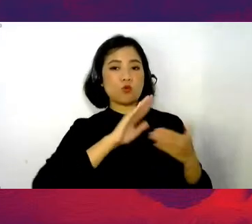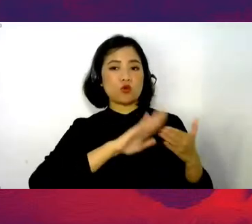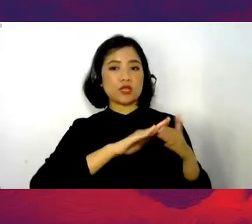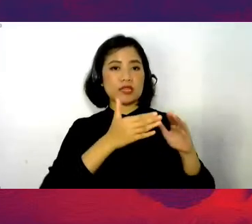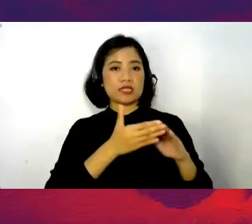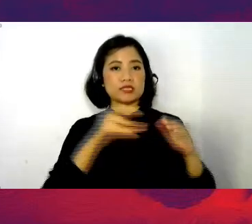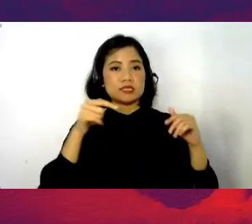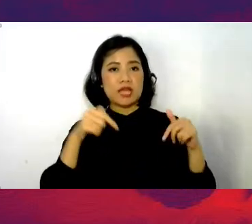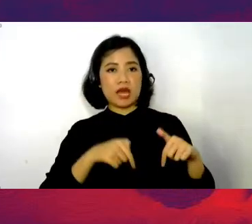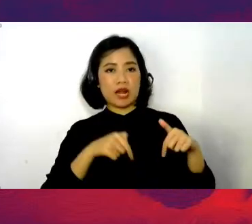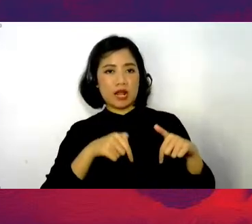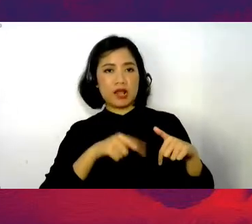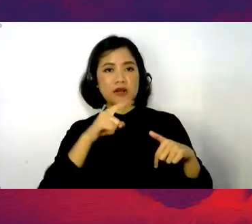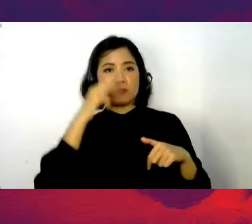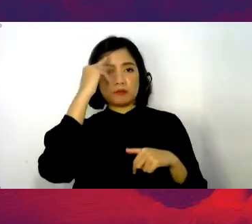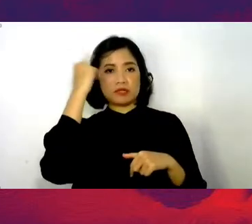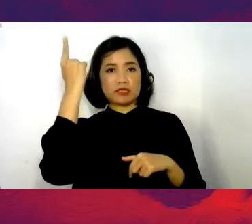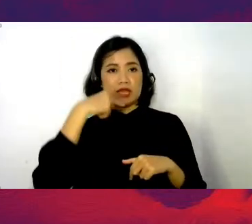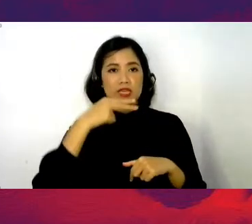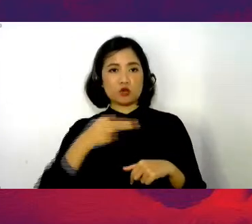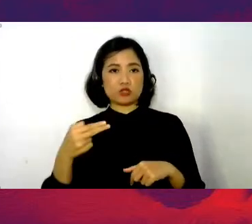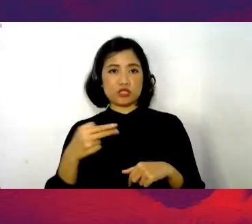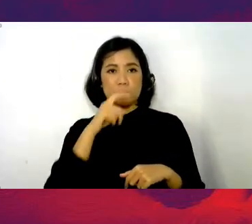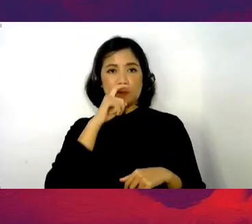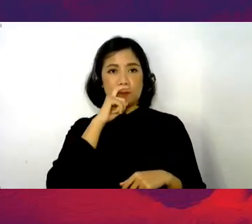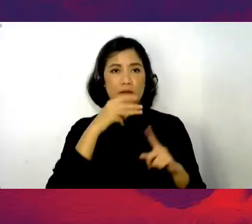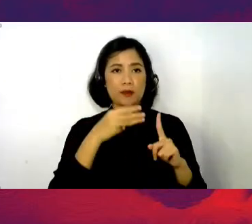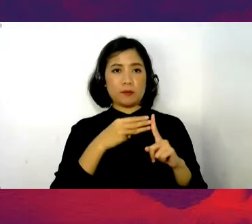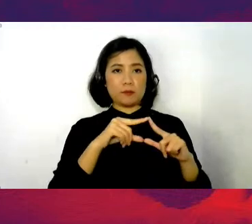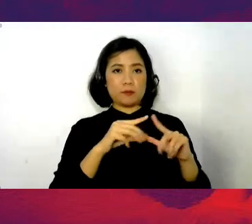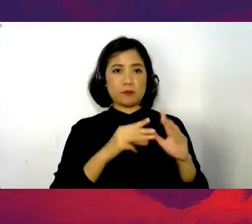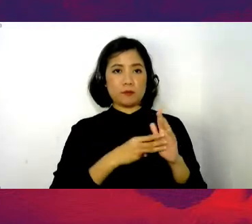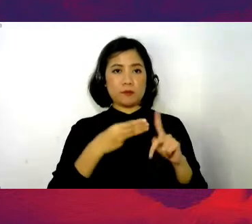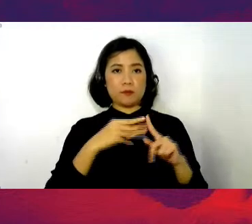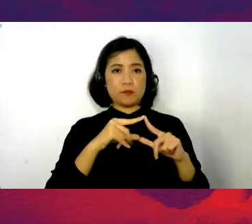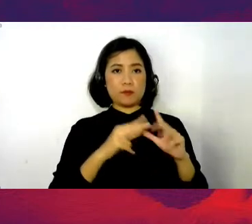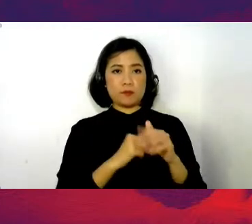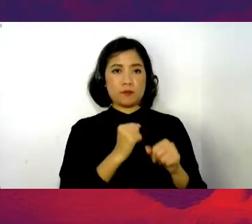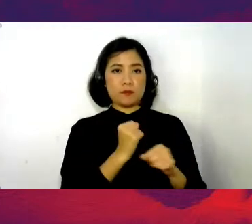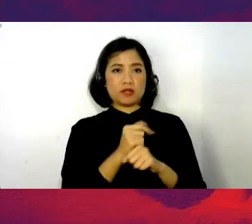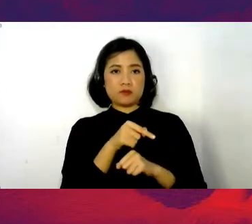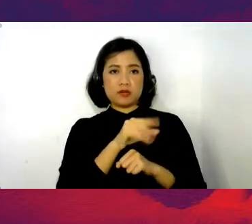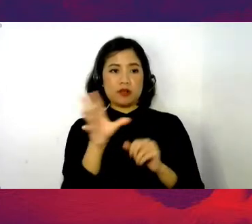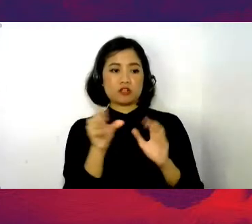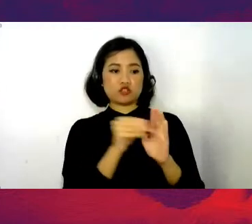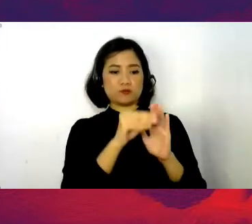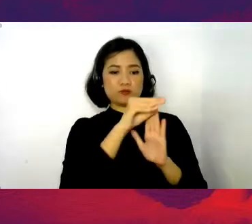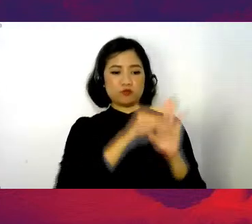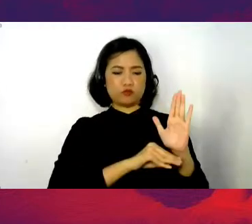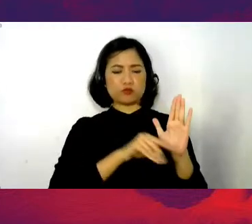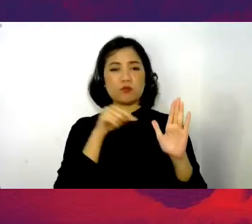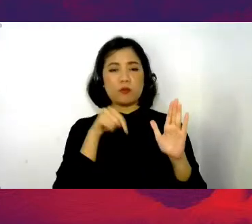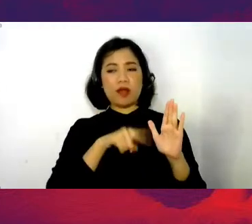health card, maybe they are not willing to go to the health facilities, so there are many dimensions. I also would like to echo Mas Khatib